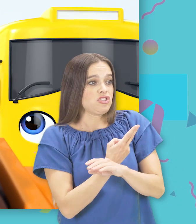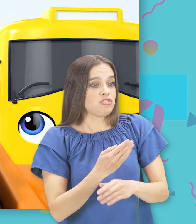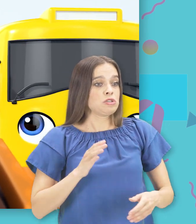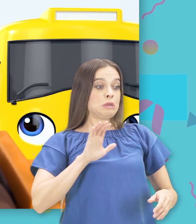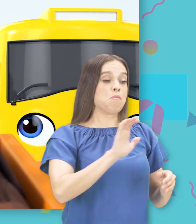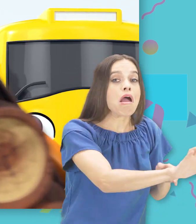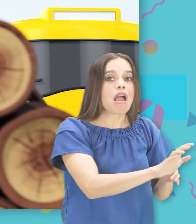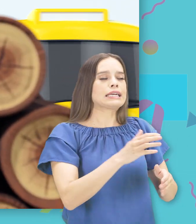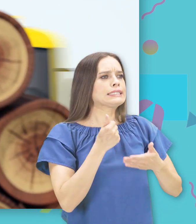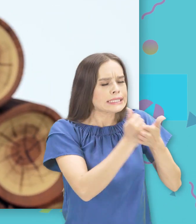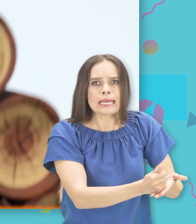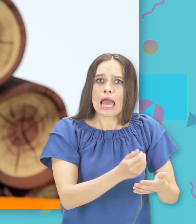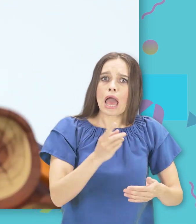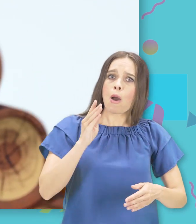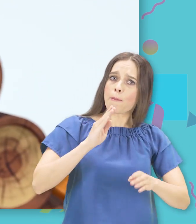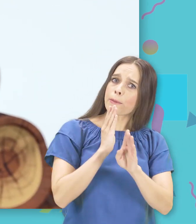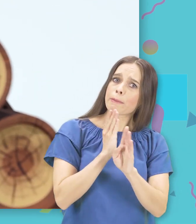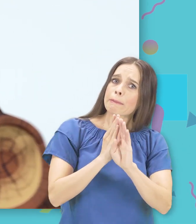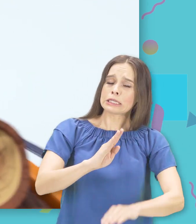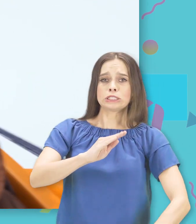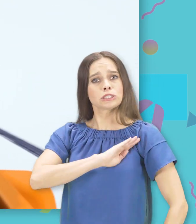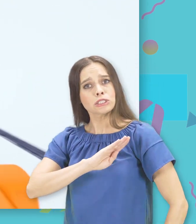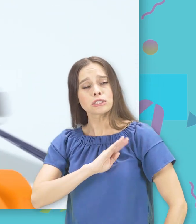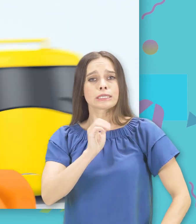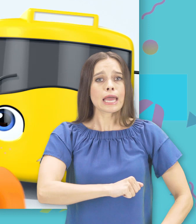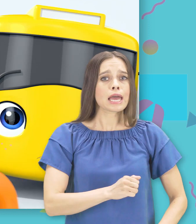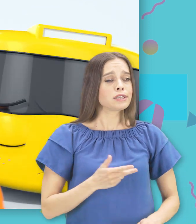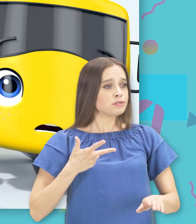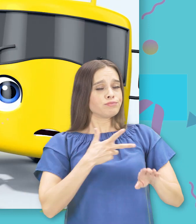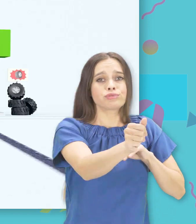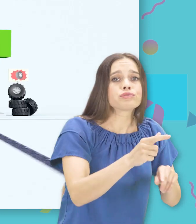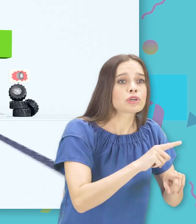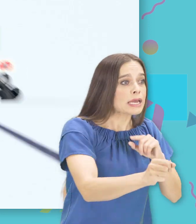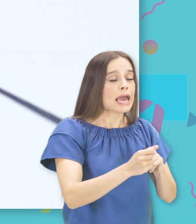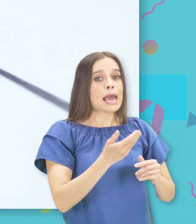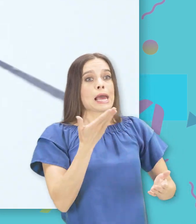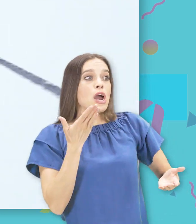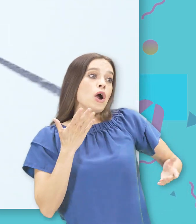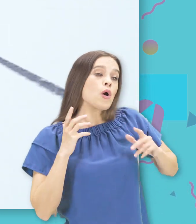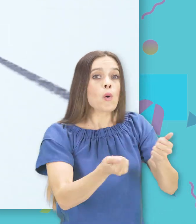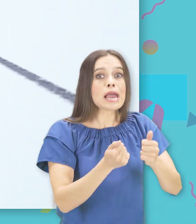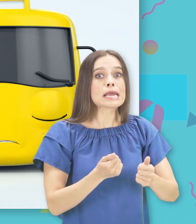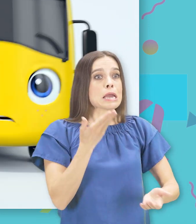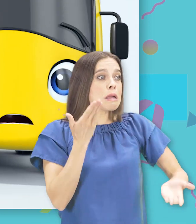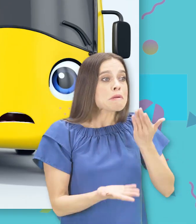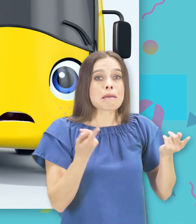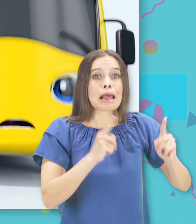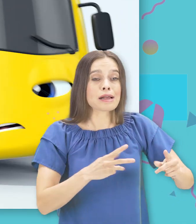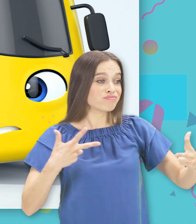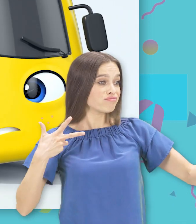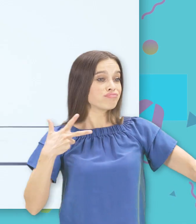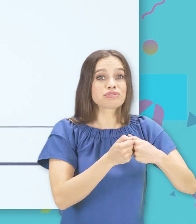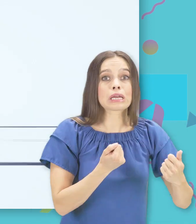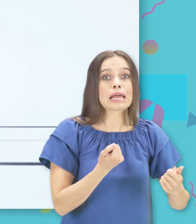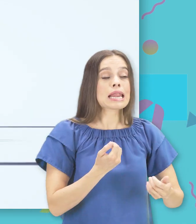help her, Buster Bus? Quick, quick, make a dash, make a dash. Or you might have a crash, have a crash. Can you help